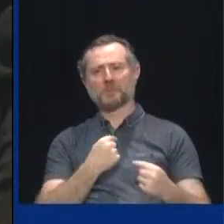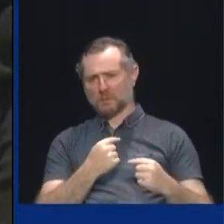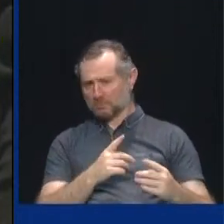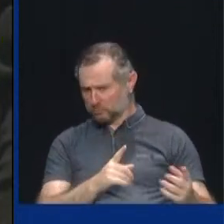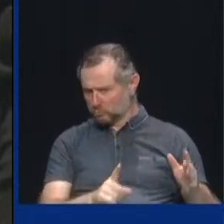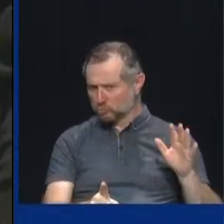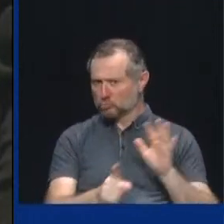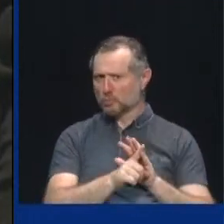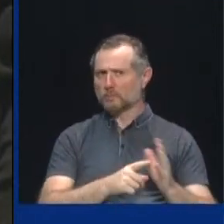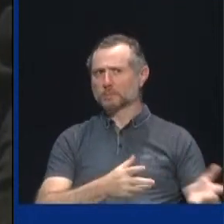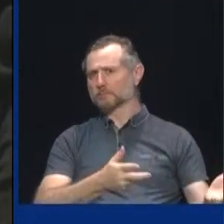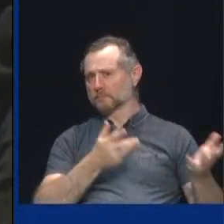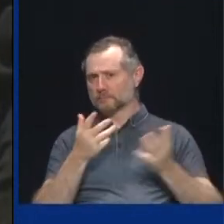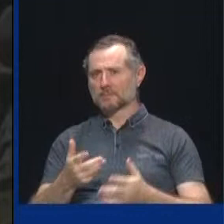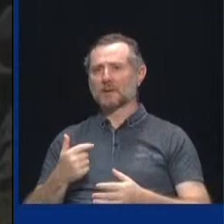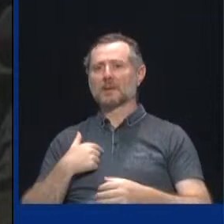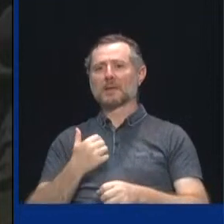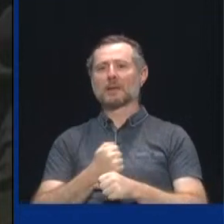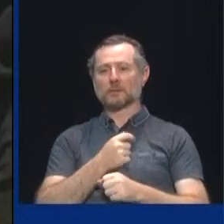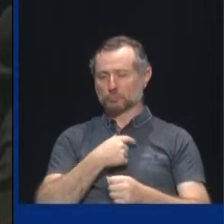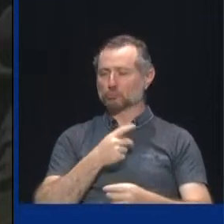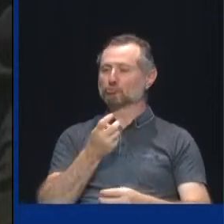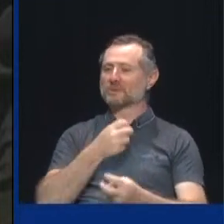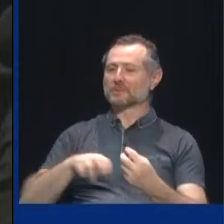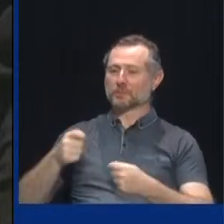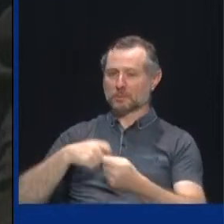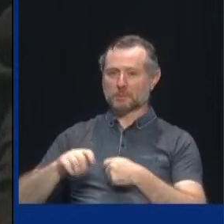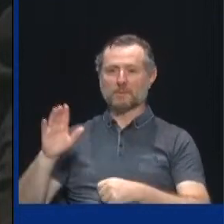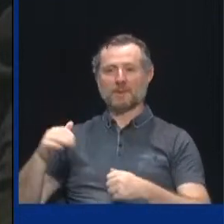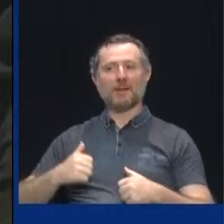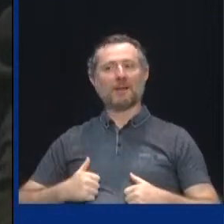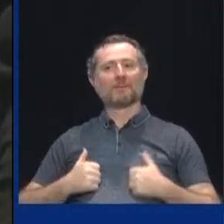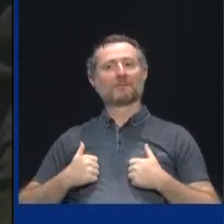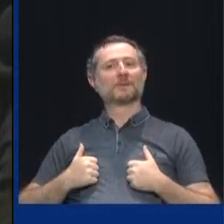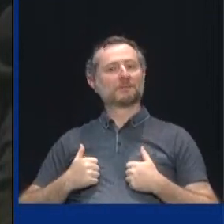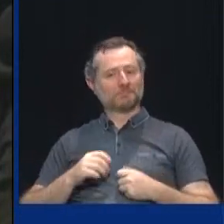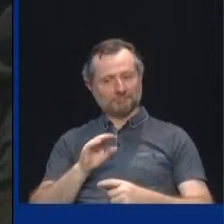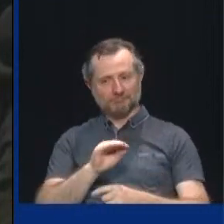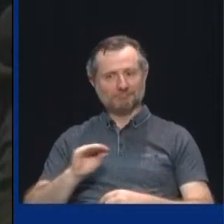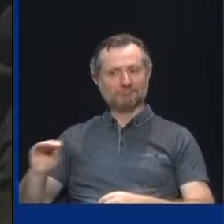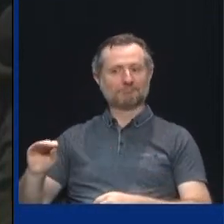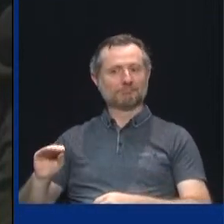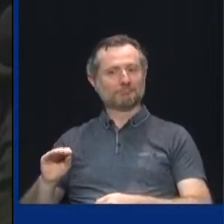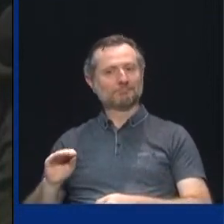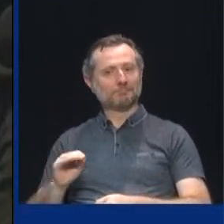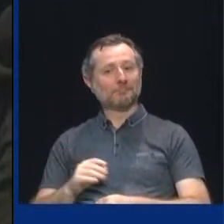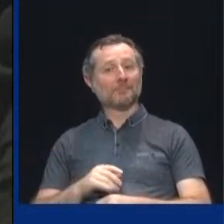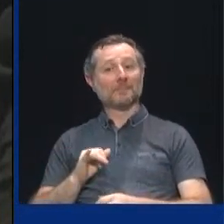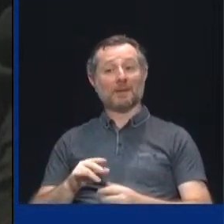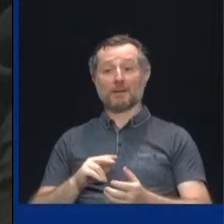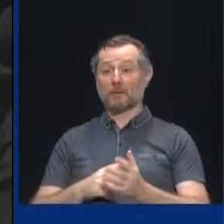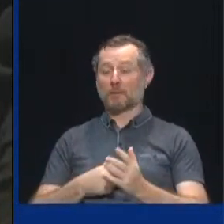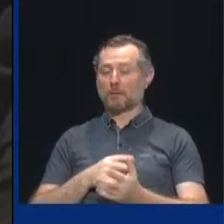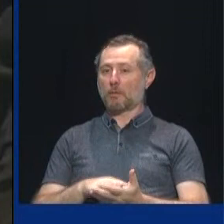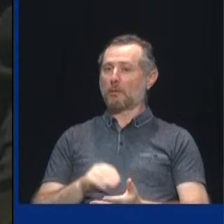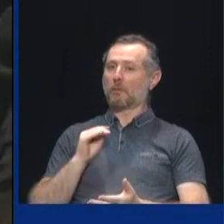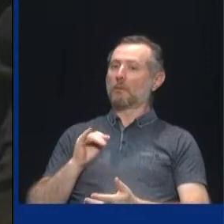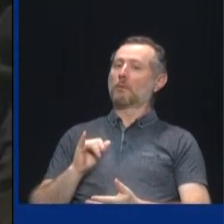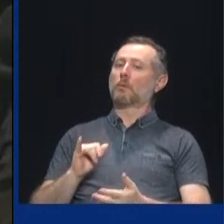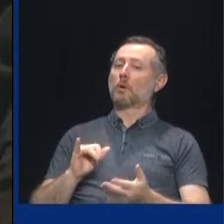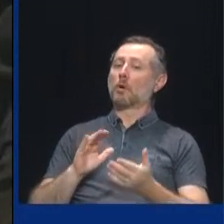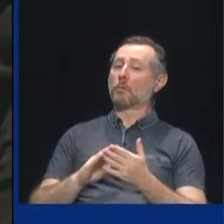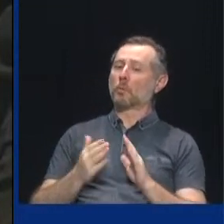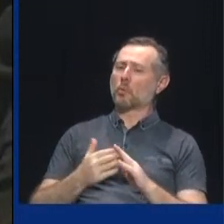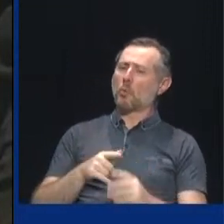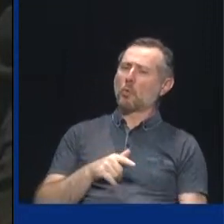I got a transplant, and I survived. And I learned community is best positioned to take